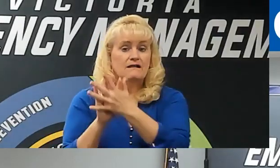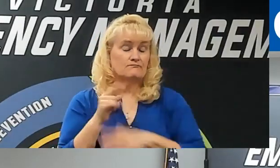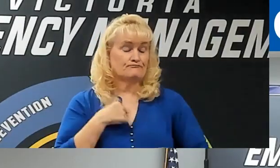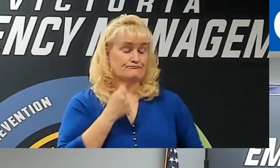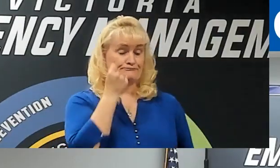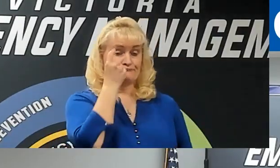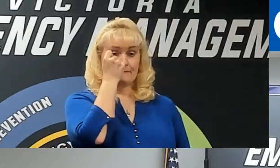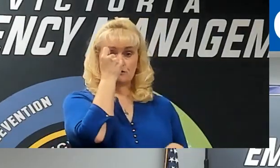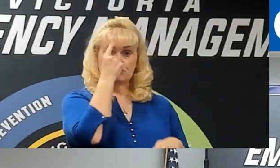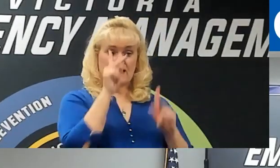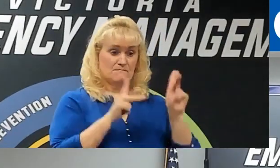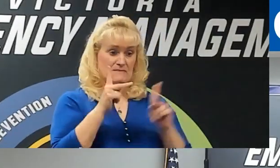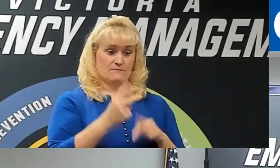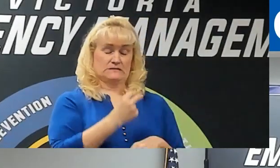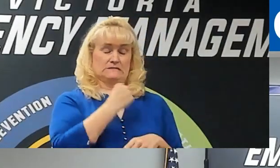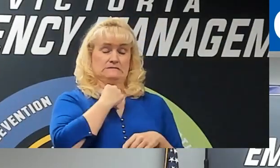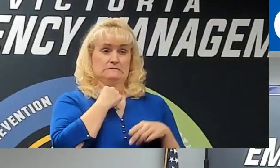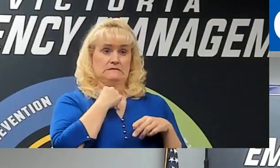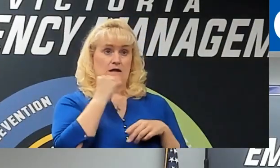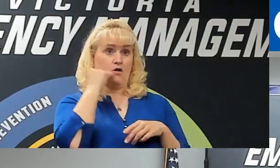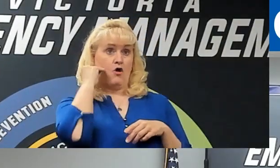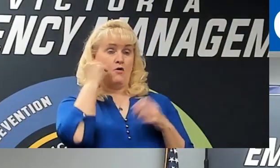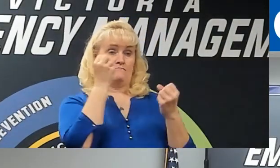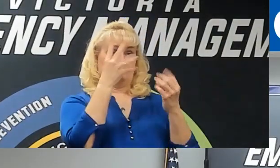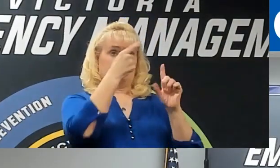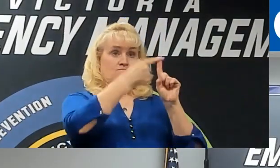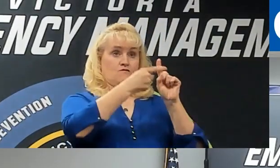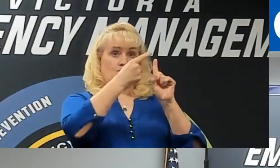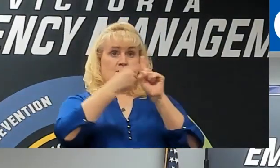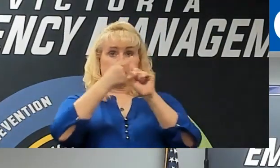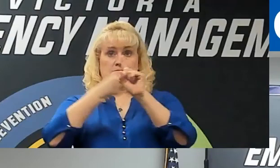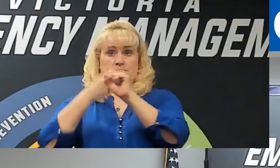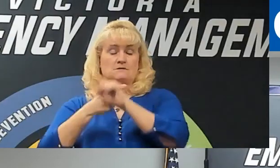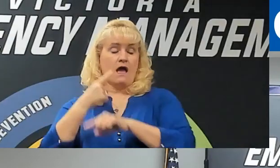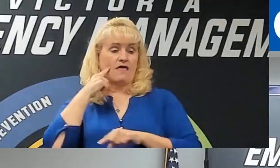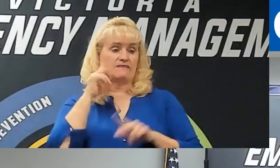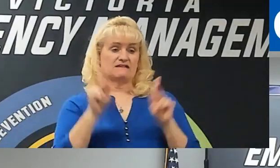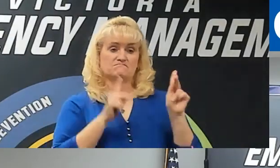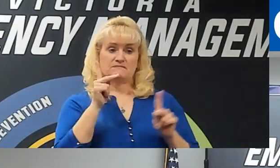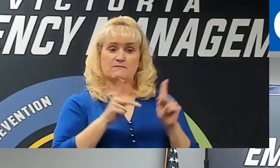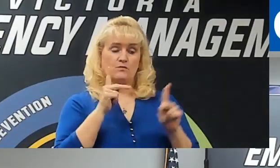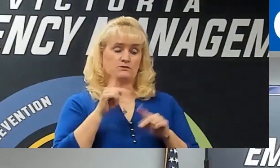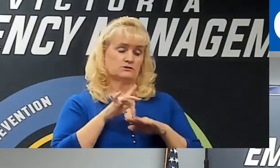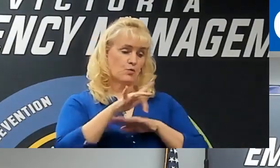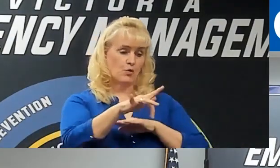up for months, and I just think that it just probably was a little premature.